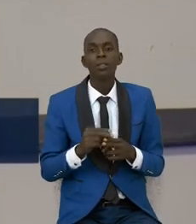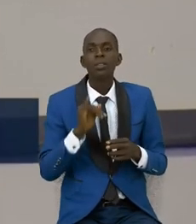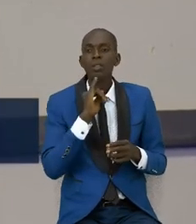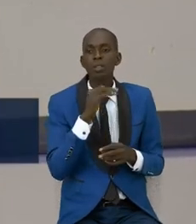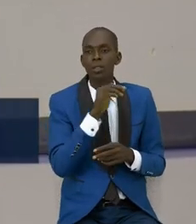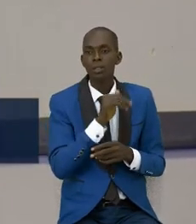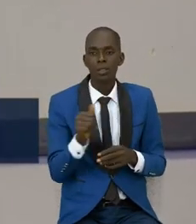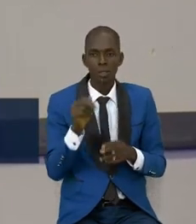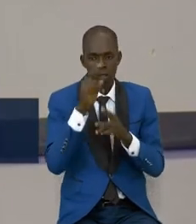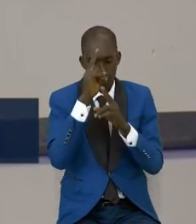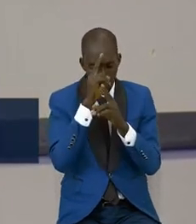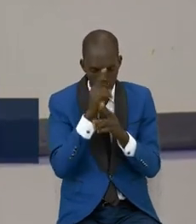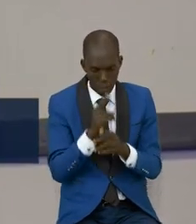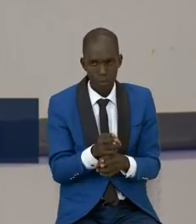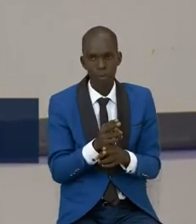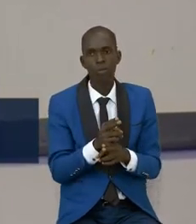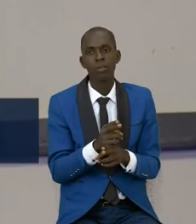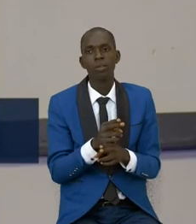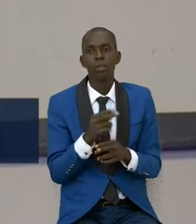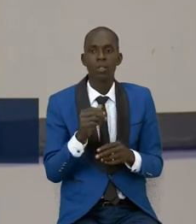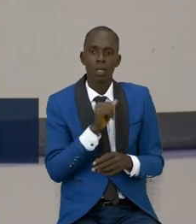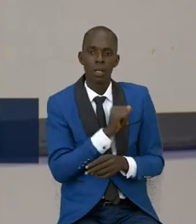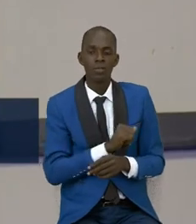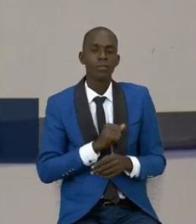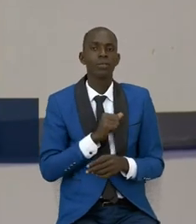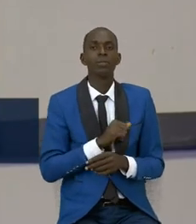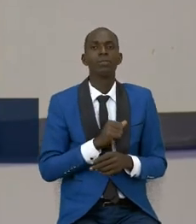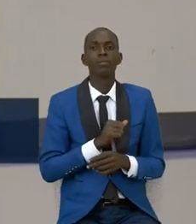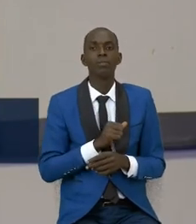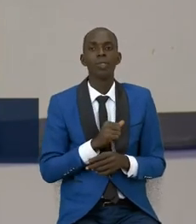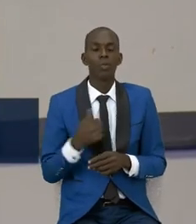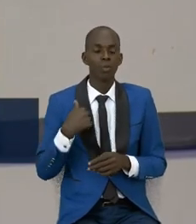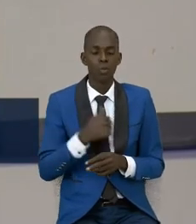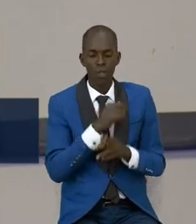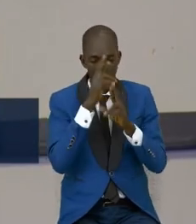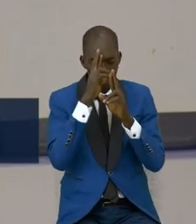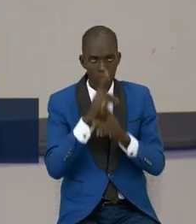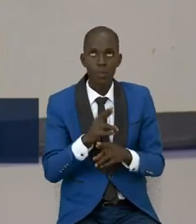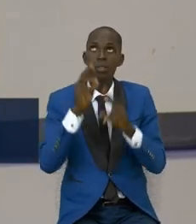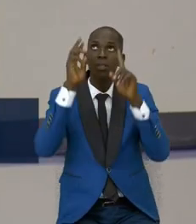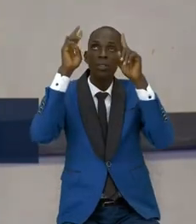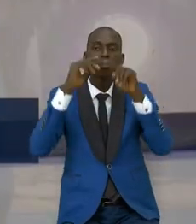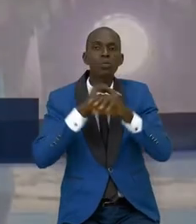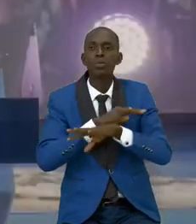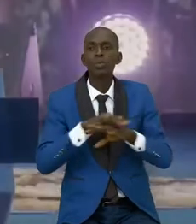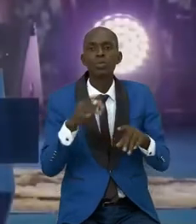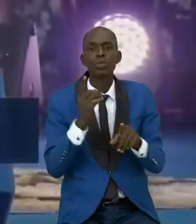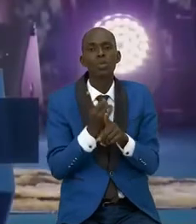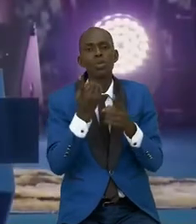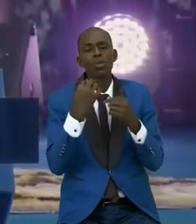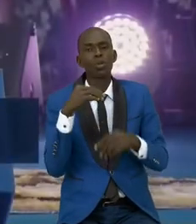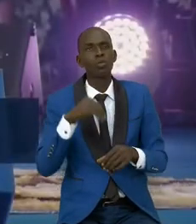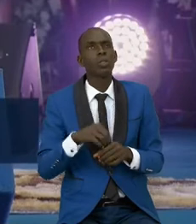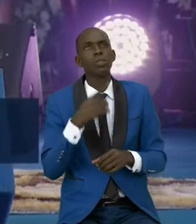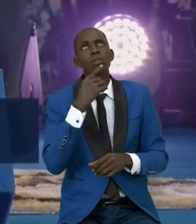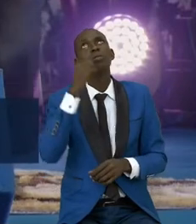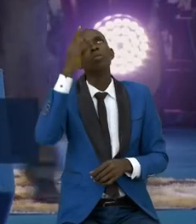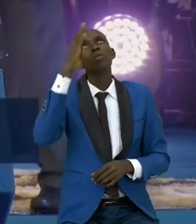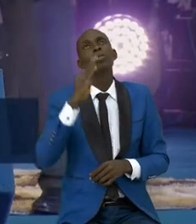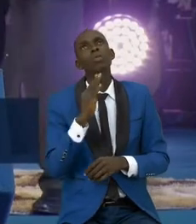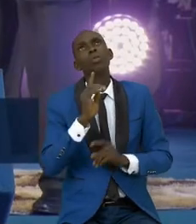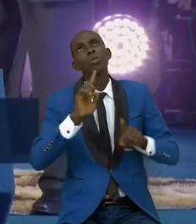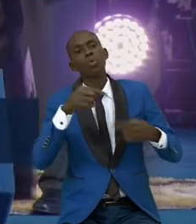reverent attitude. We reverence him. We respect him. We don't just come in and say, God, go and do